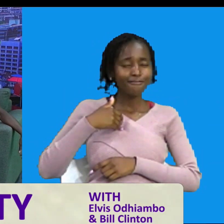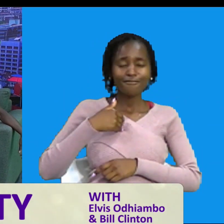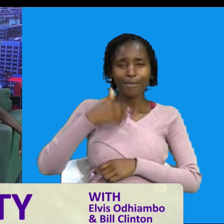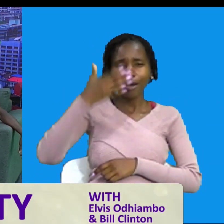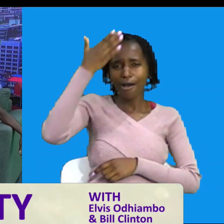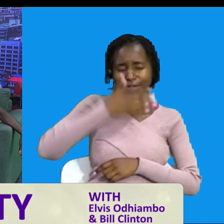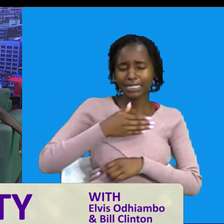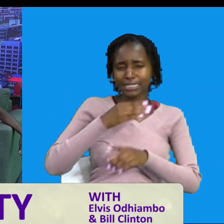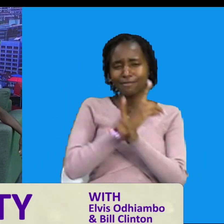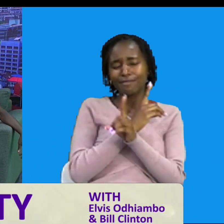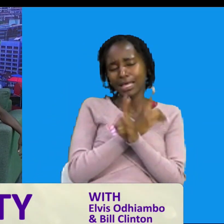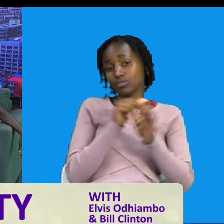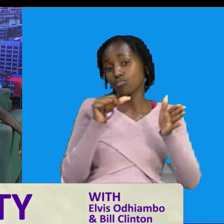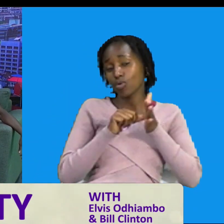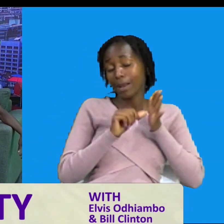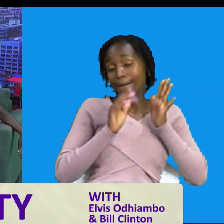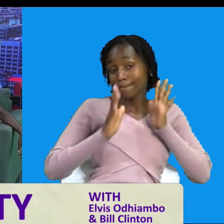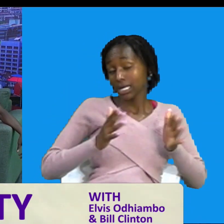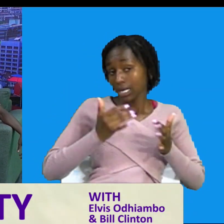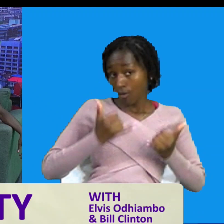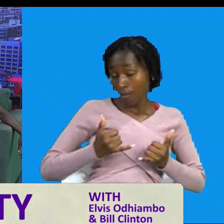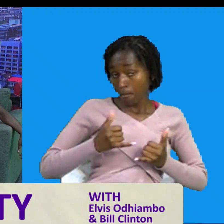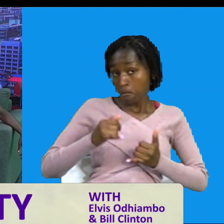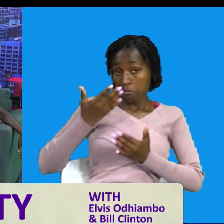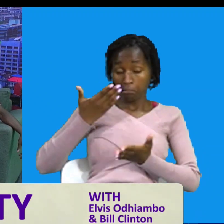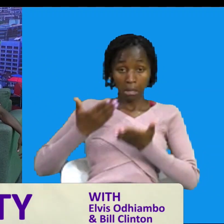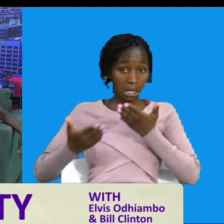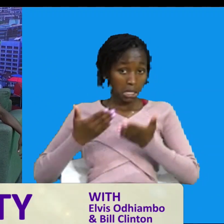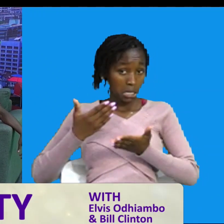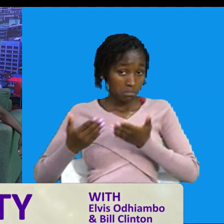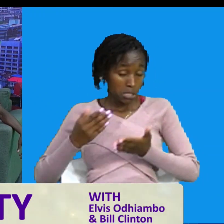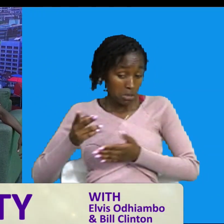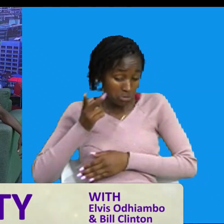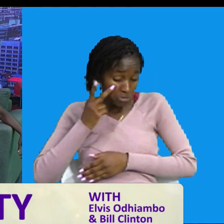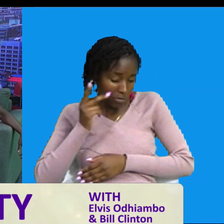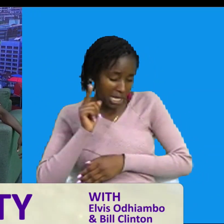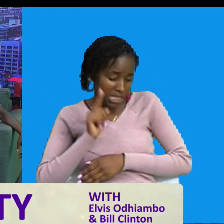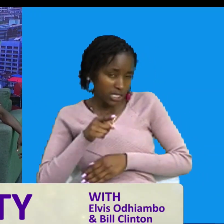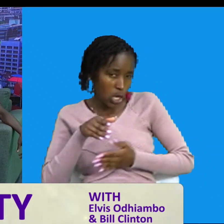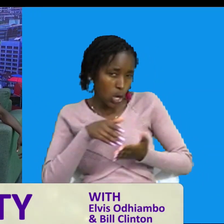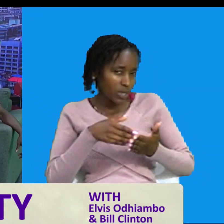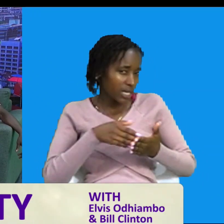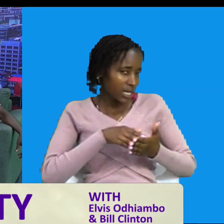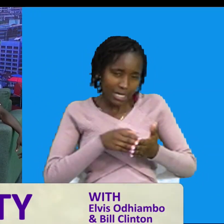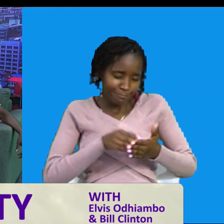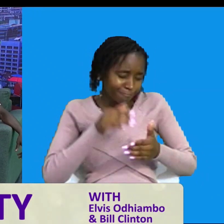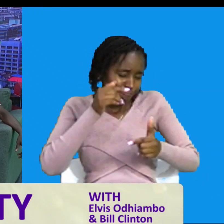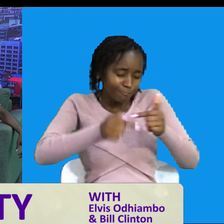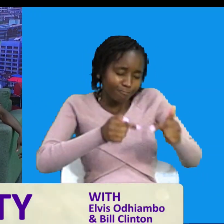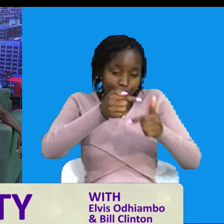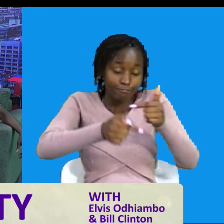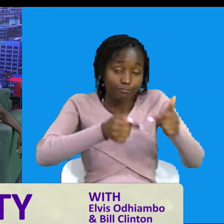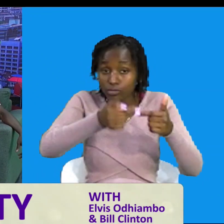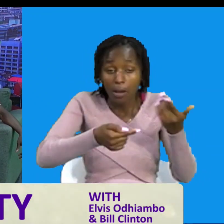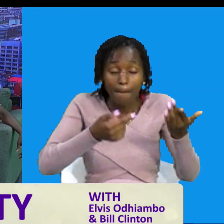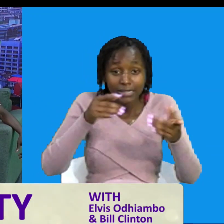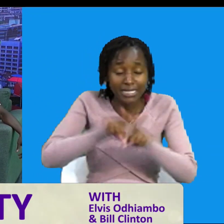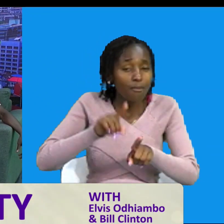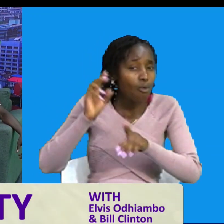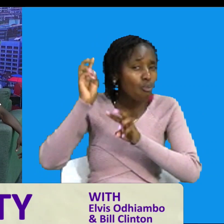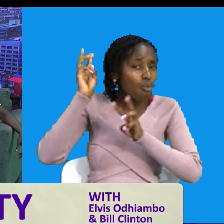defensive problem as we speak. But should we see this this kind of form continuing? Should we worry